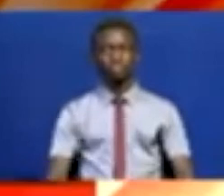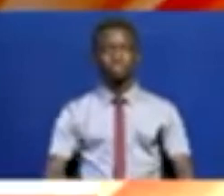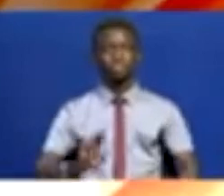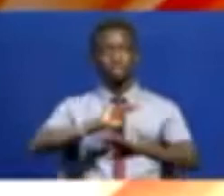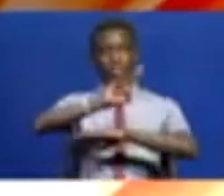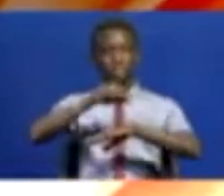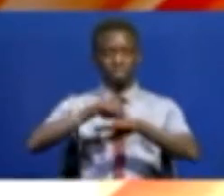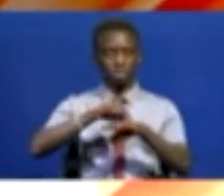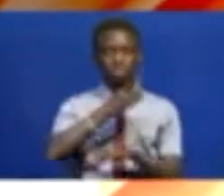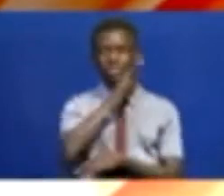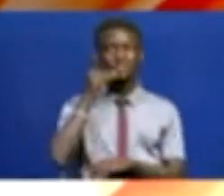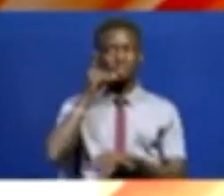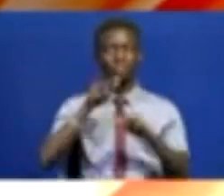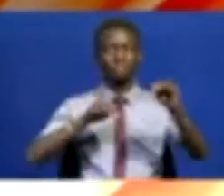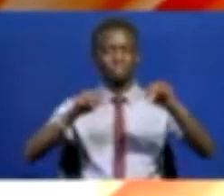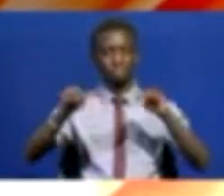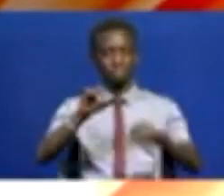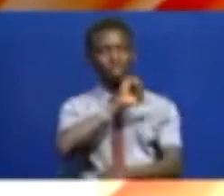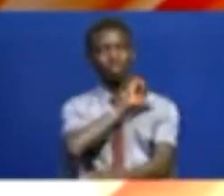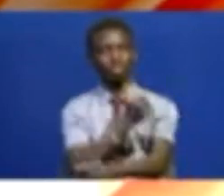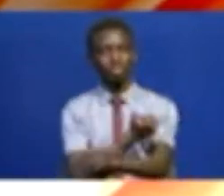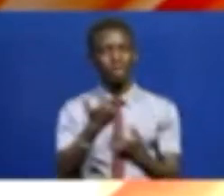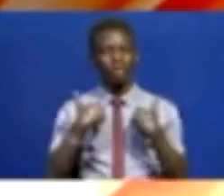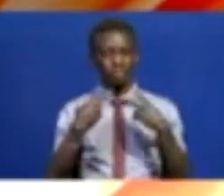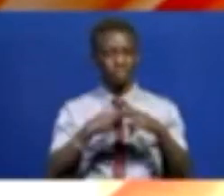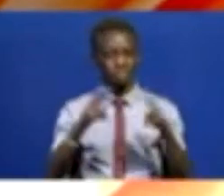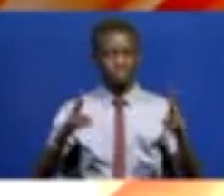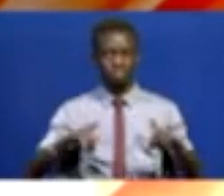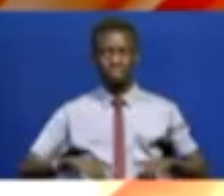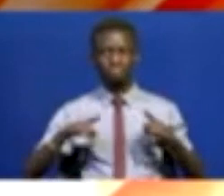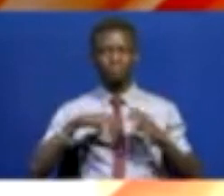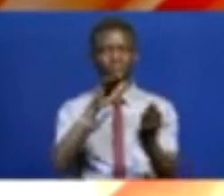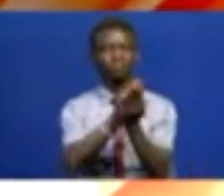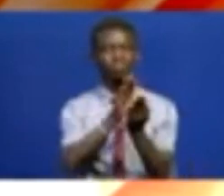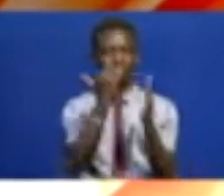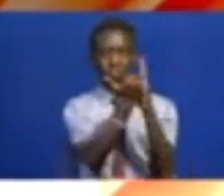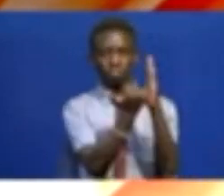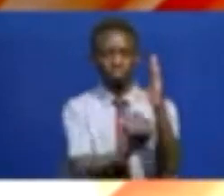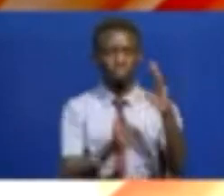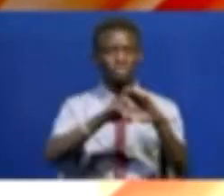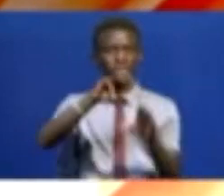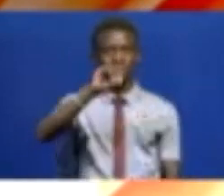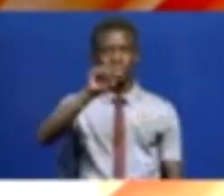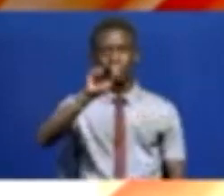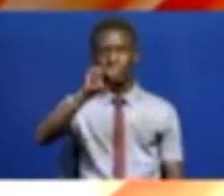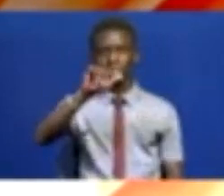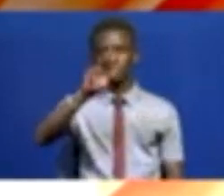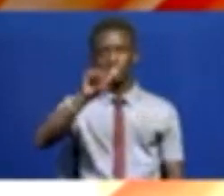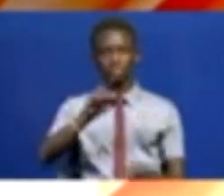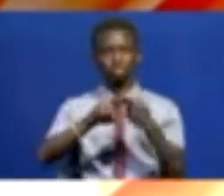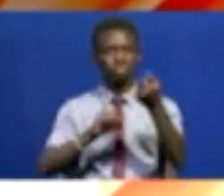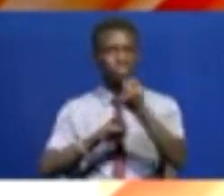The National Drought Management Authority has kicked off a livestock restocking program in Mandera County to support drought-stricken